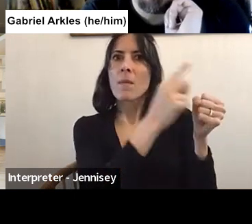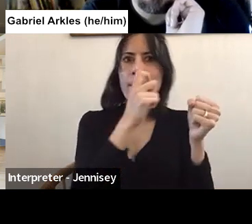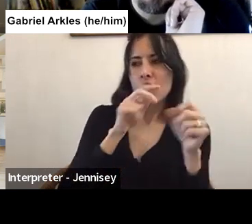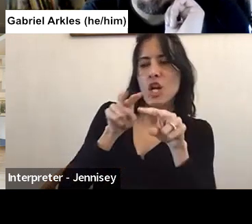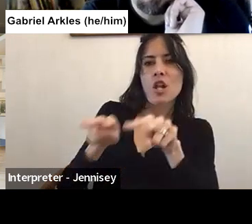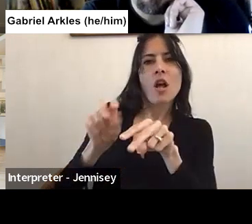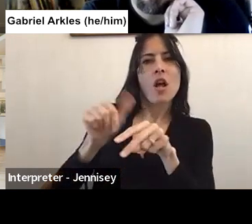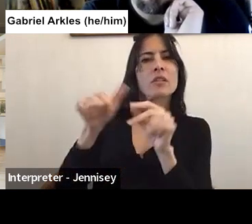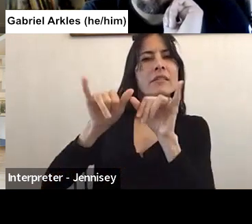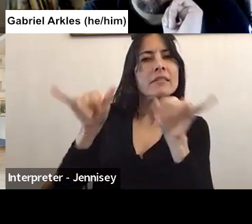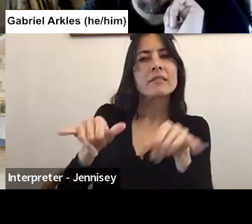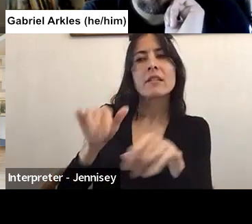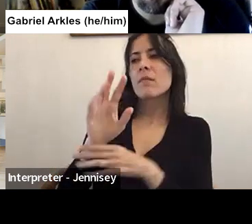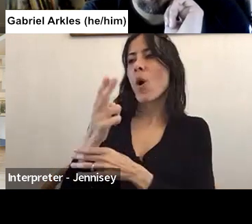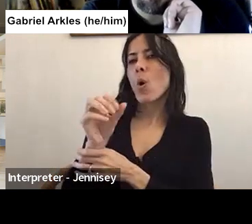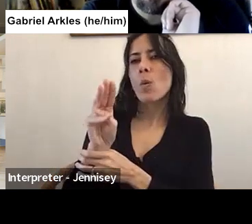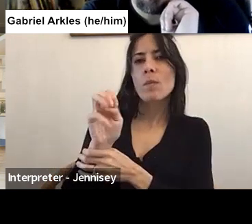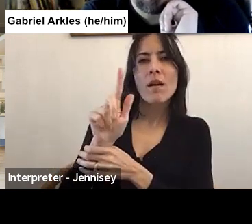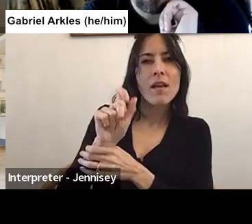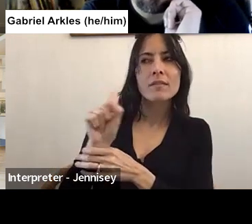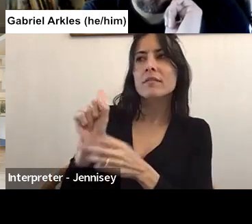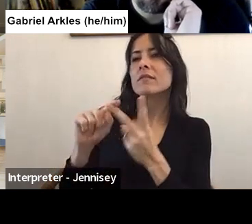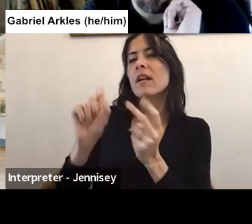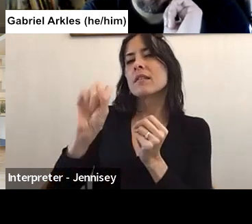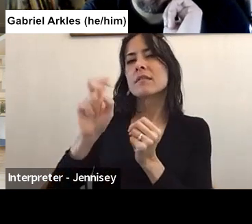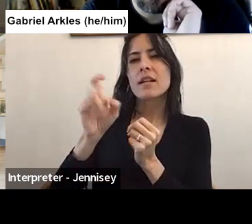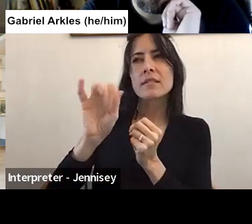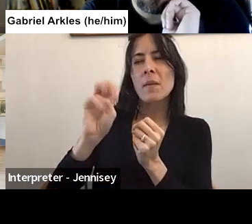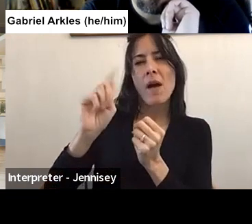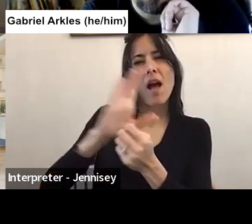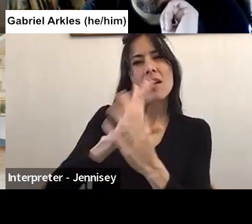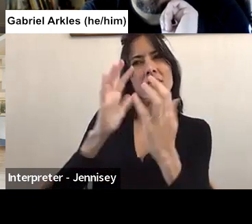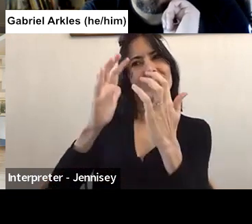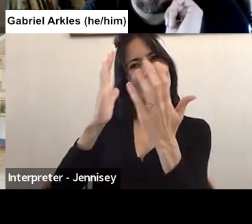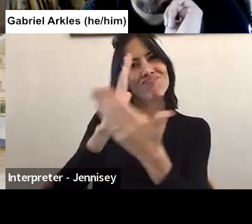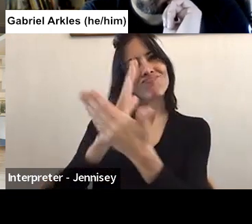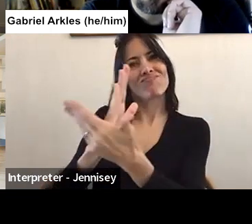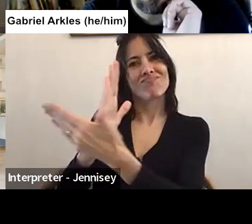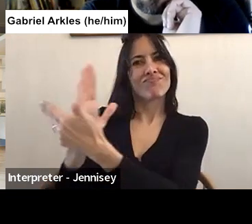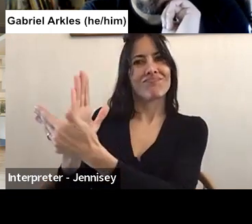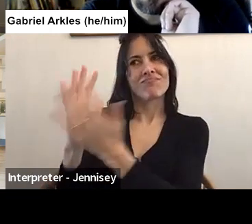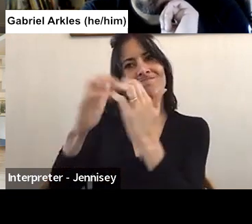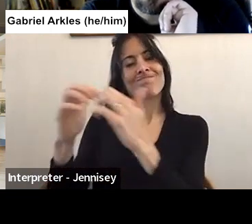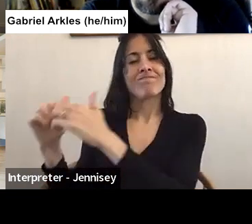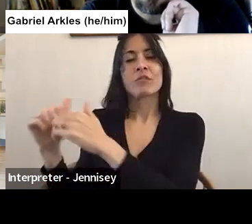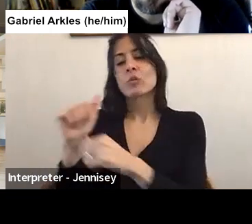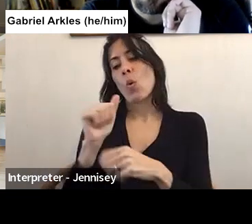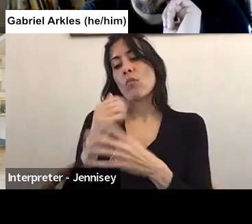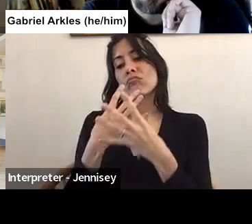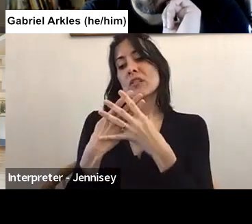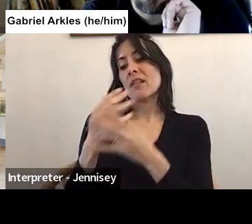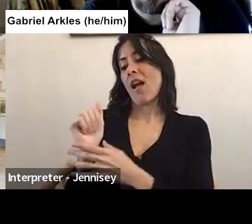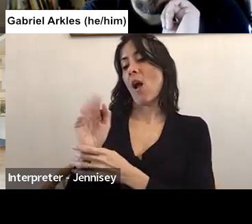racism, classism, sexism. When I talk about prison abolition, to me, it's something that has a multi-layered,